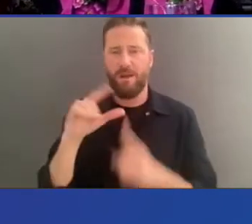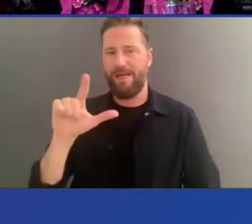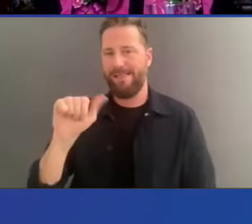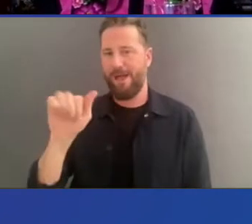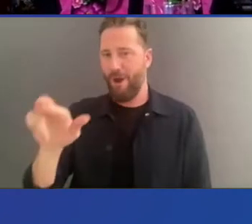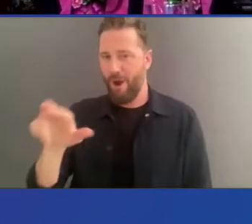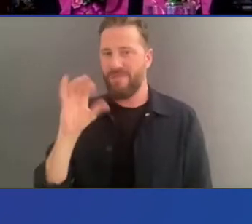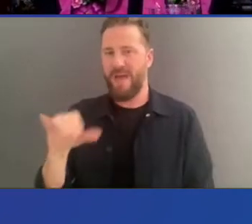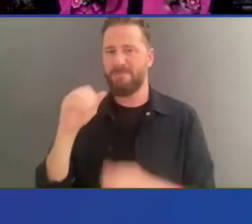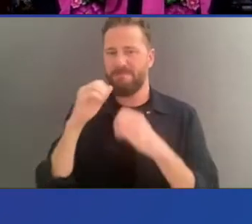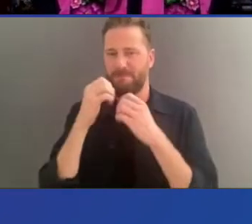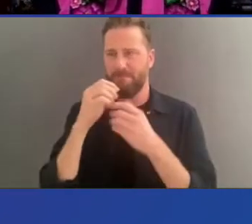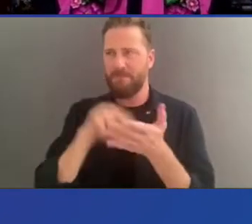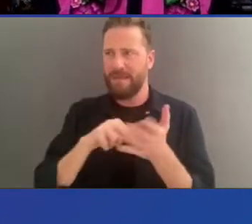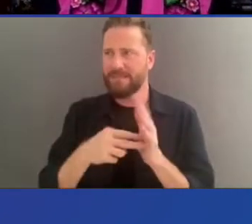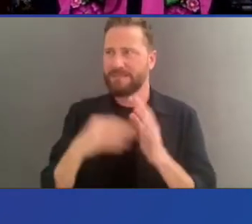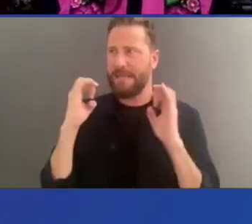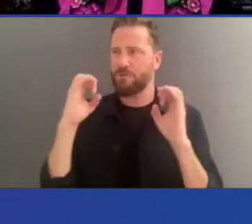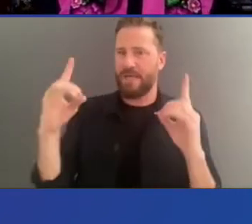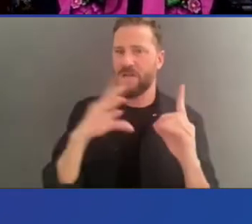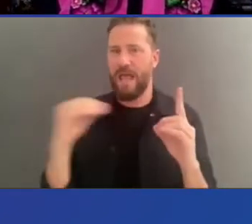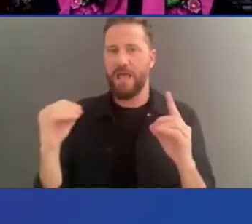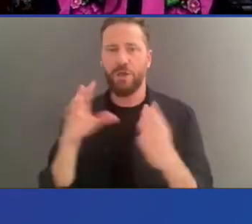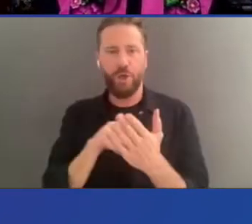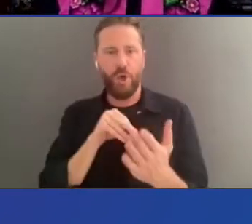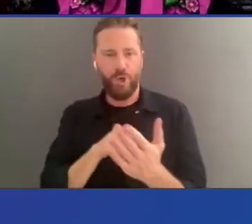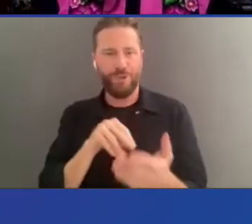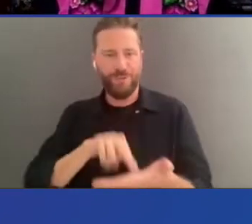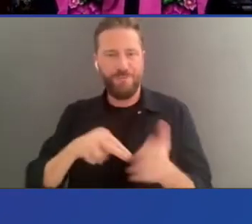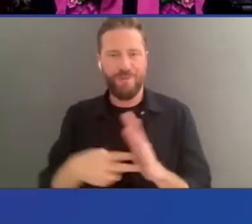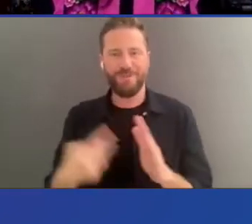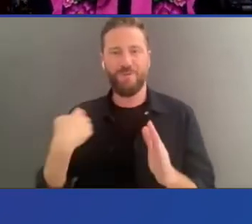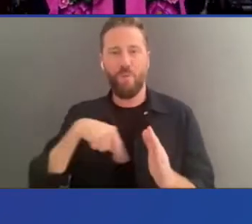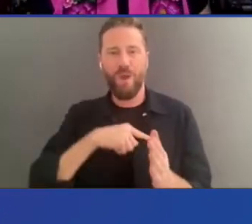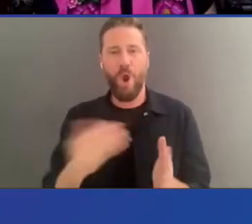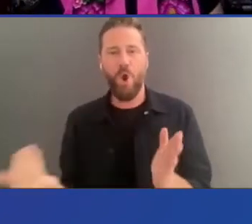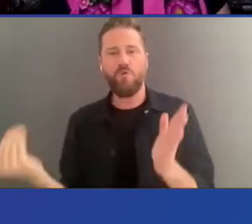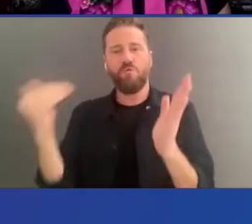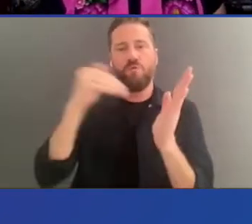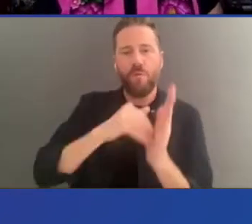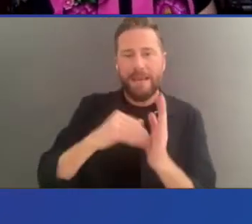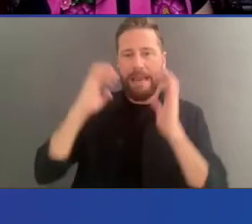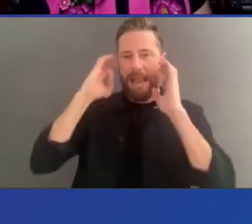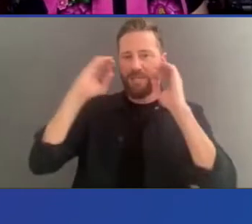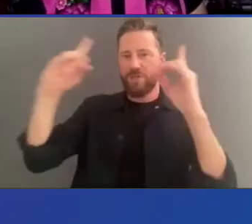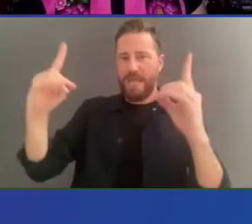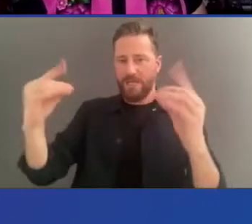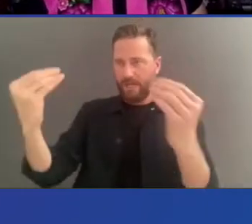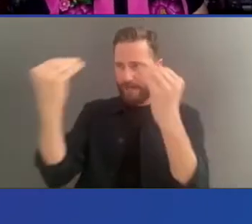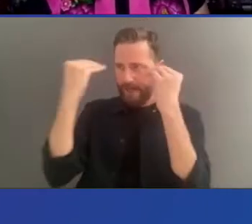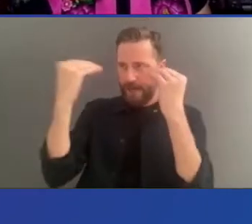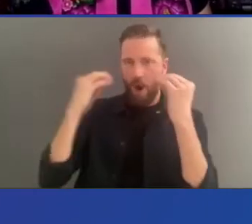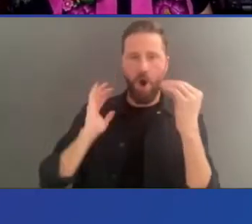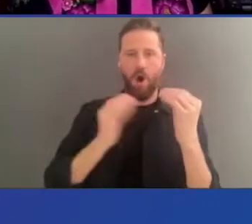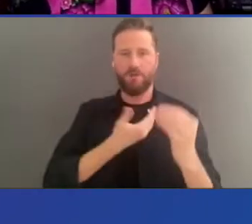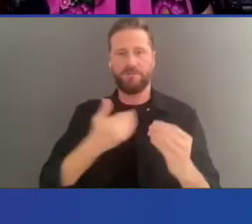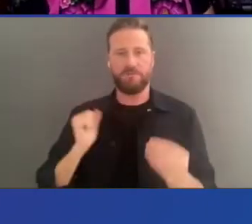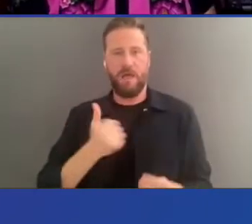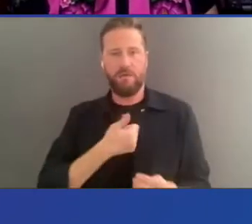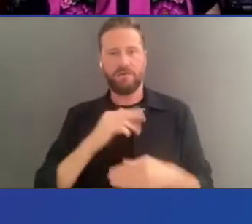education and learning. So we are re-educating ourselves about our community. And that's what folklore is. It's